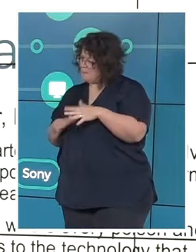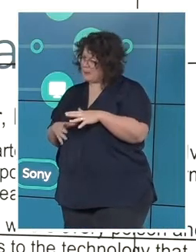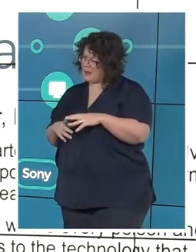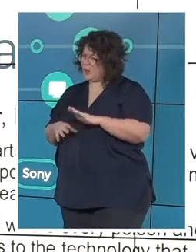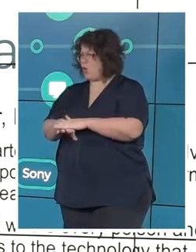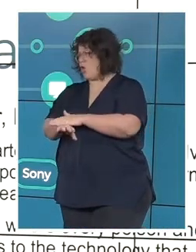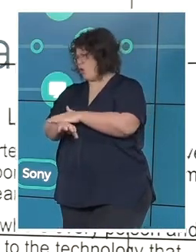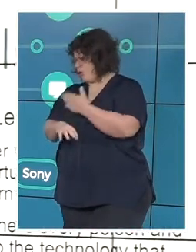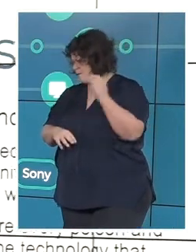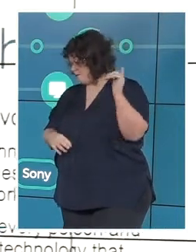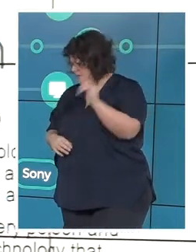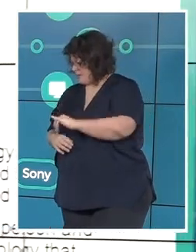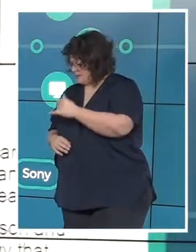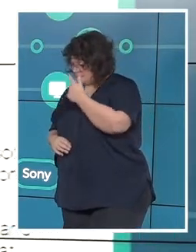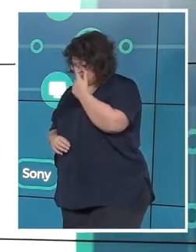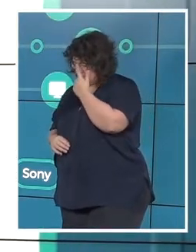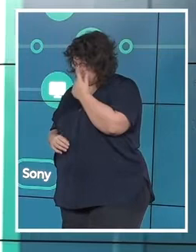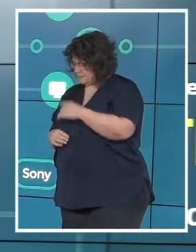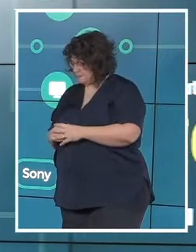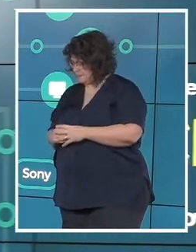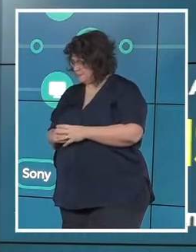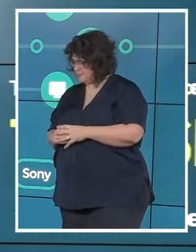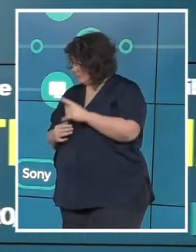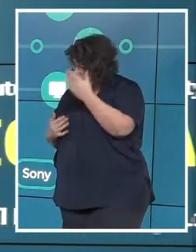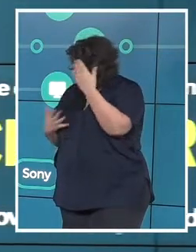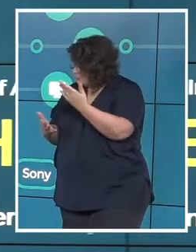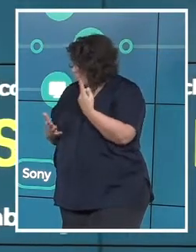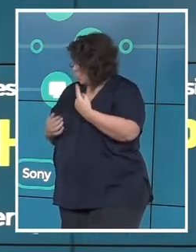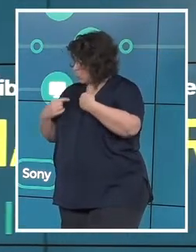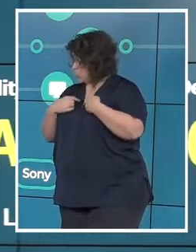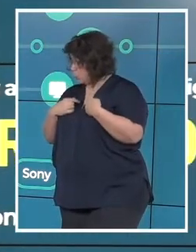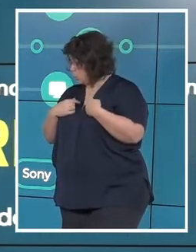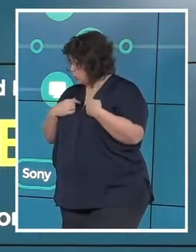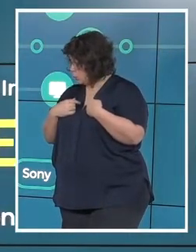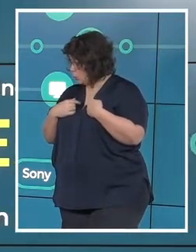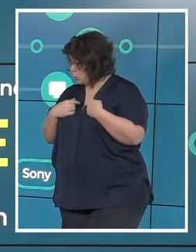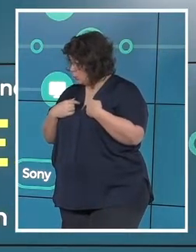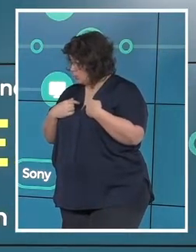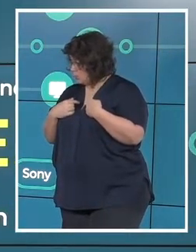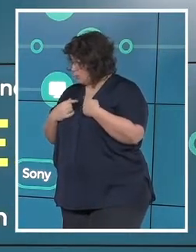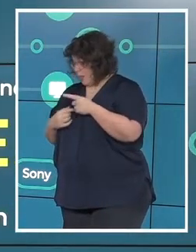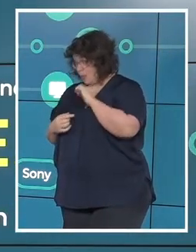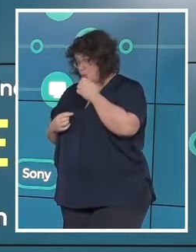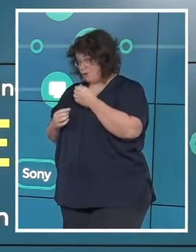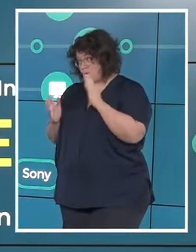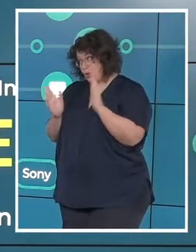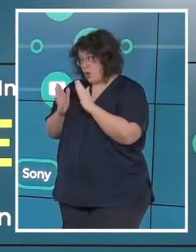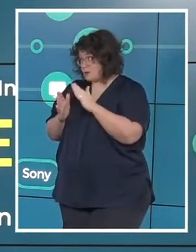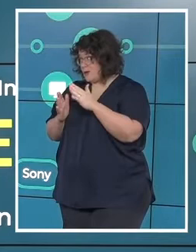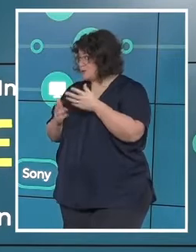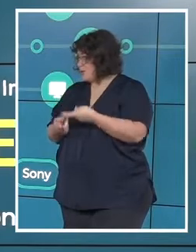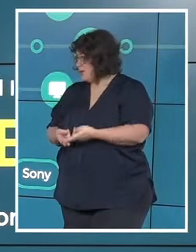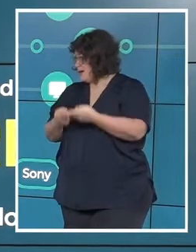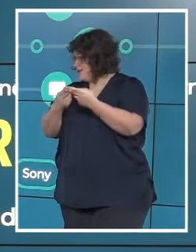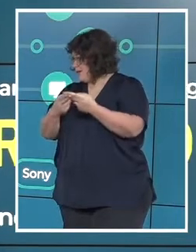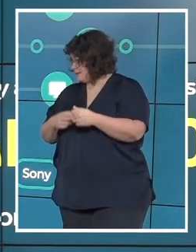floor. So I get up there to the 10th floor at 2 bags, long flight, 2 bags. I drank a lot, long flight. And I was really